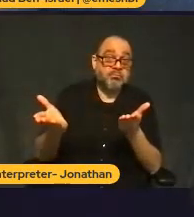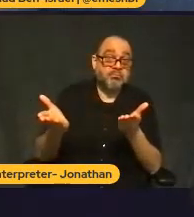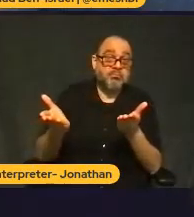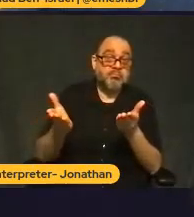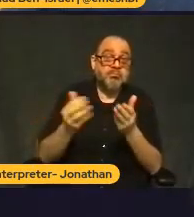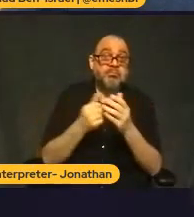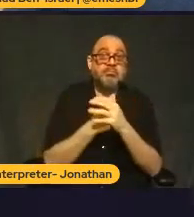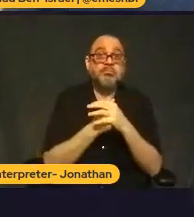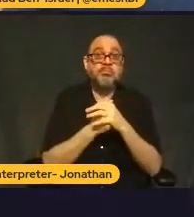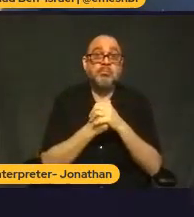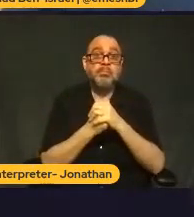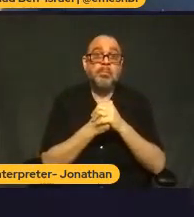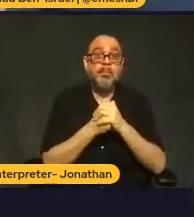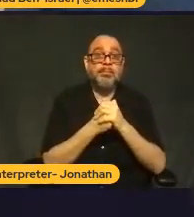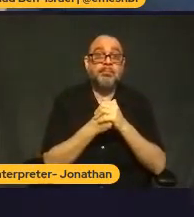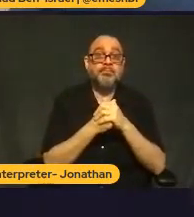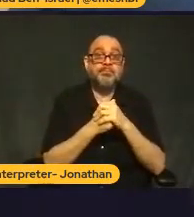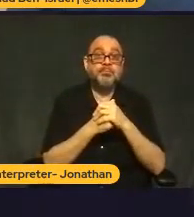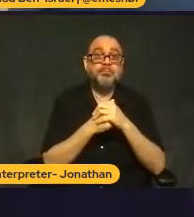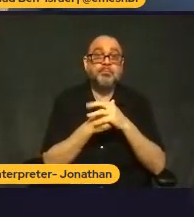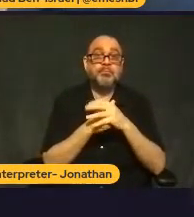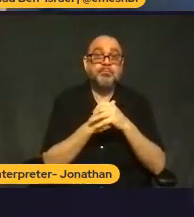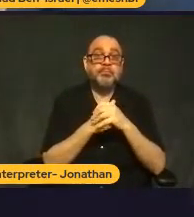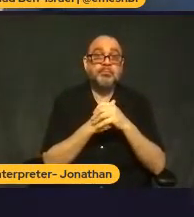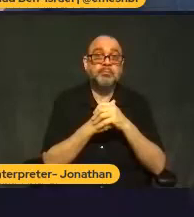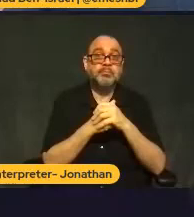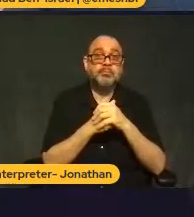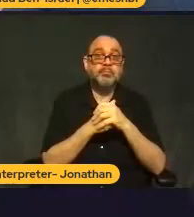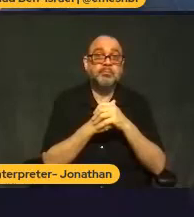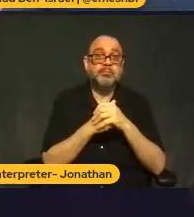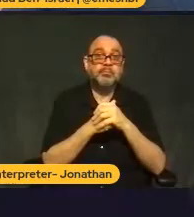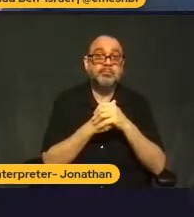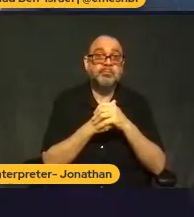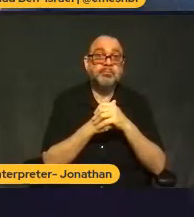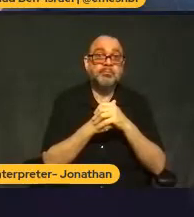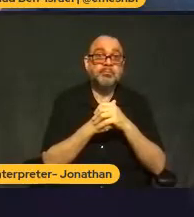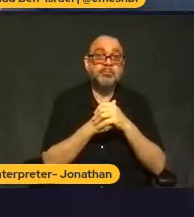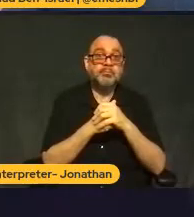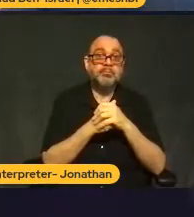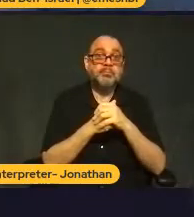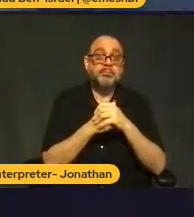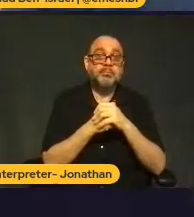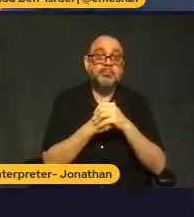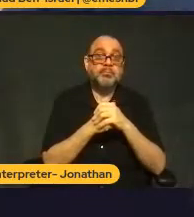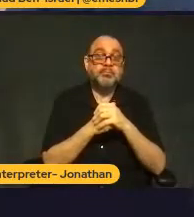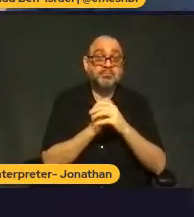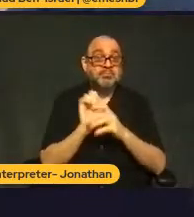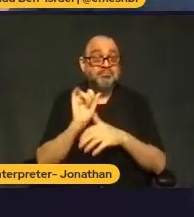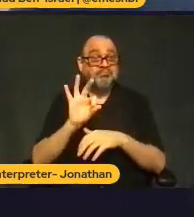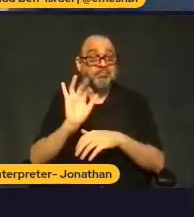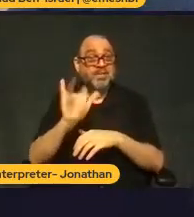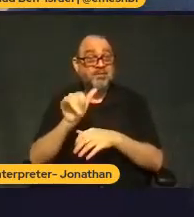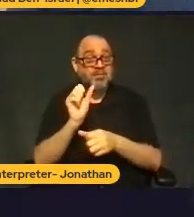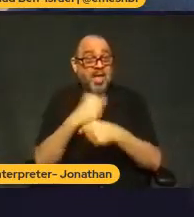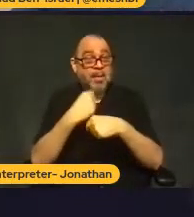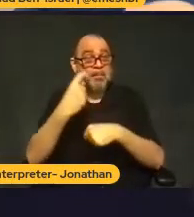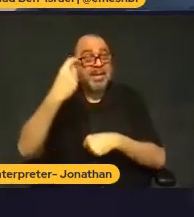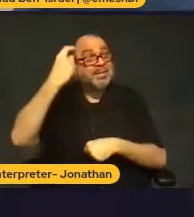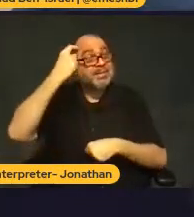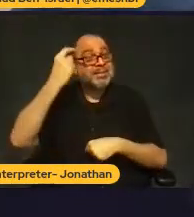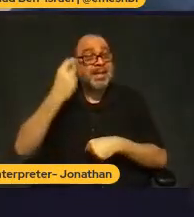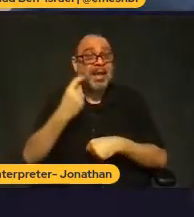read write to handler, unless if that makes sense from a